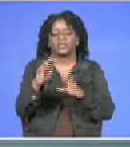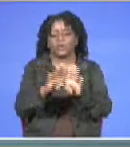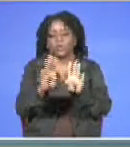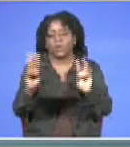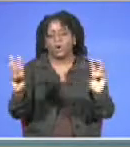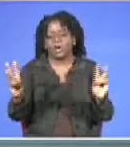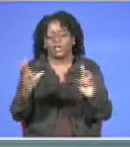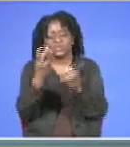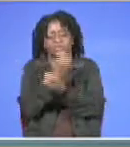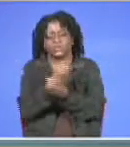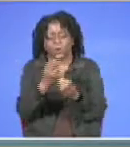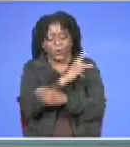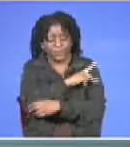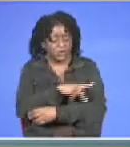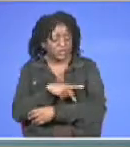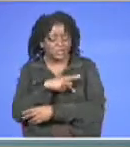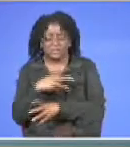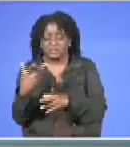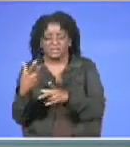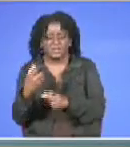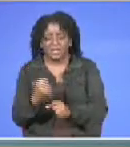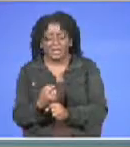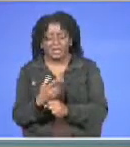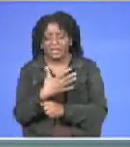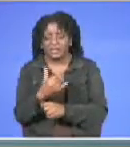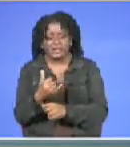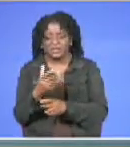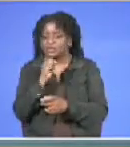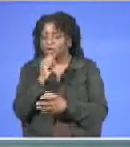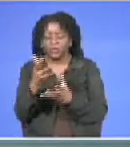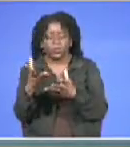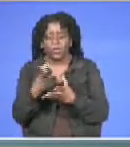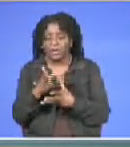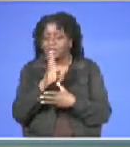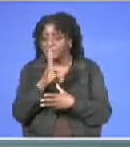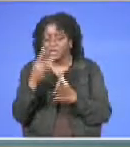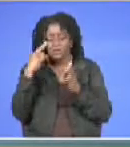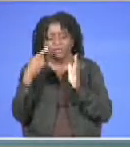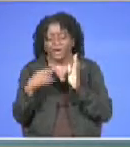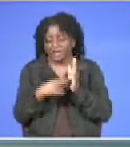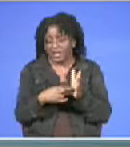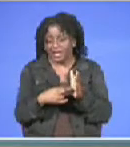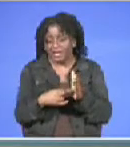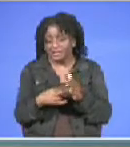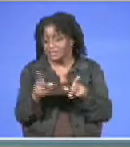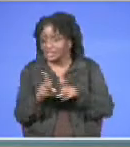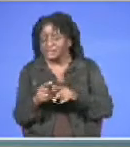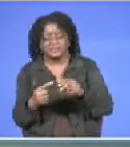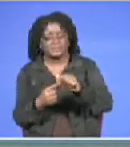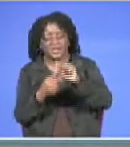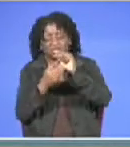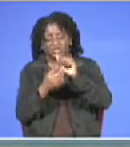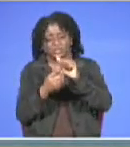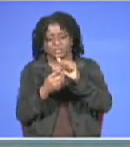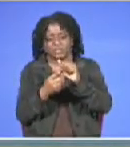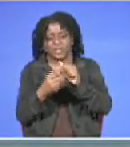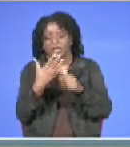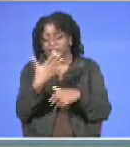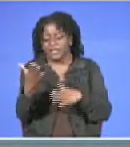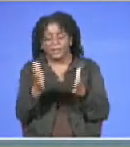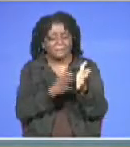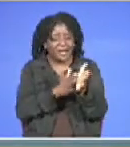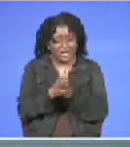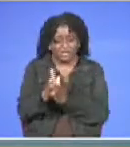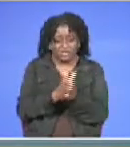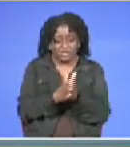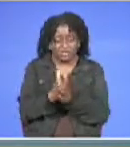gain. They desired not to be recognized by their people as special or favored. Their passion was for